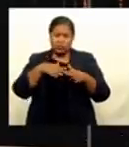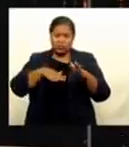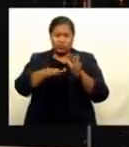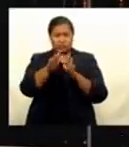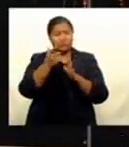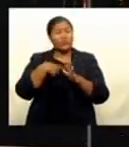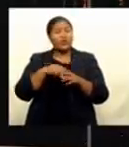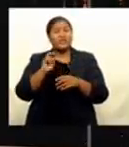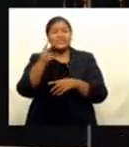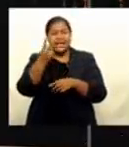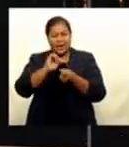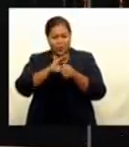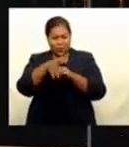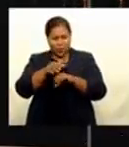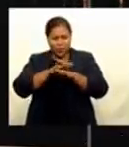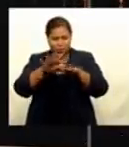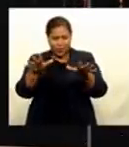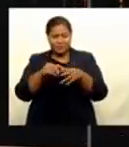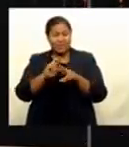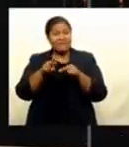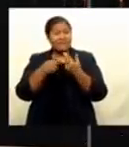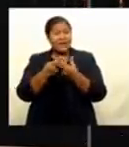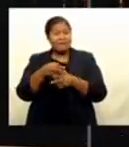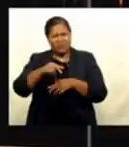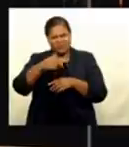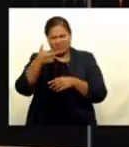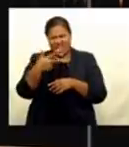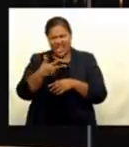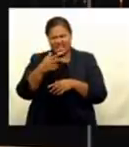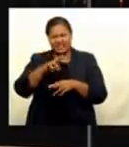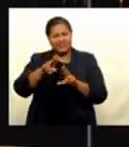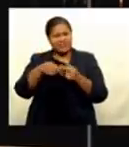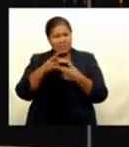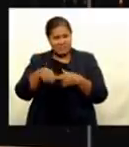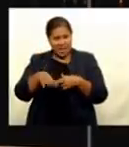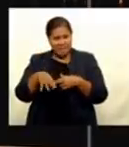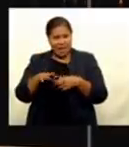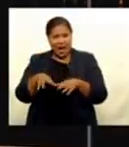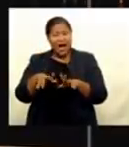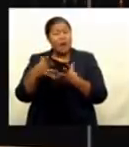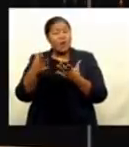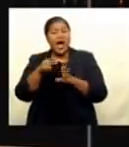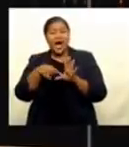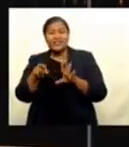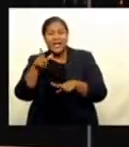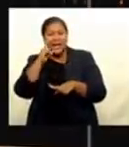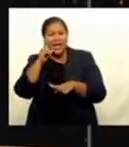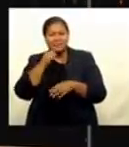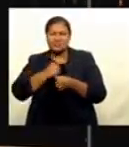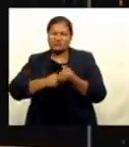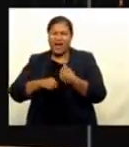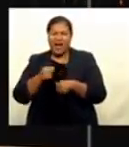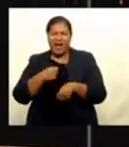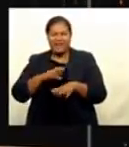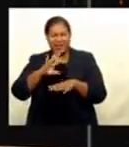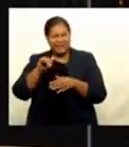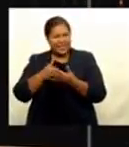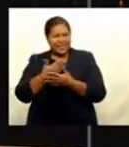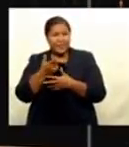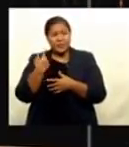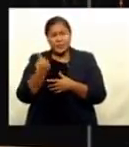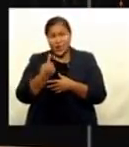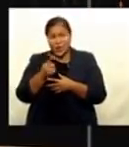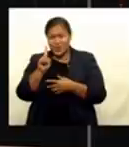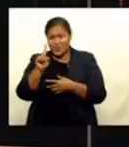of COVID-19. A family of 8 in Wainandoi outside Lami is struggling to meet their daily needs as the only breadwinner is